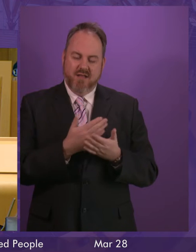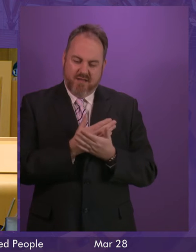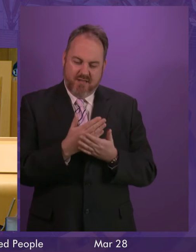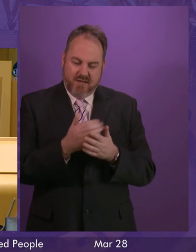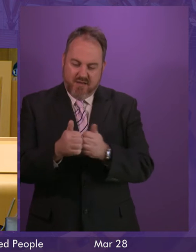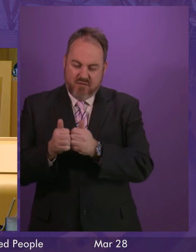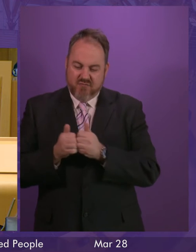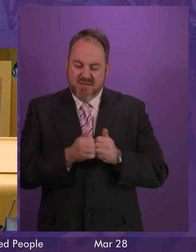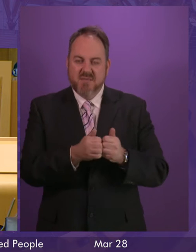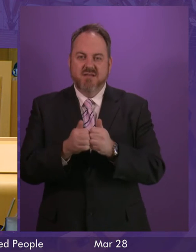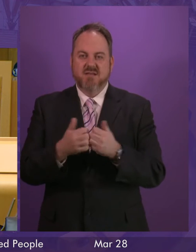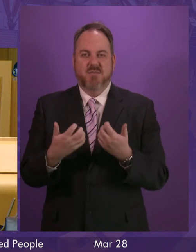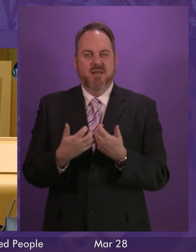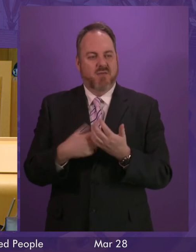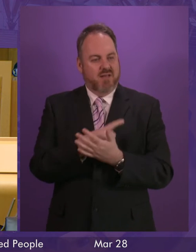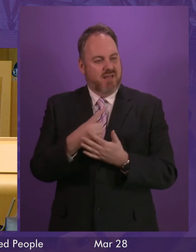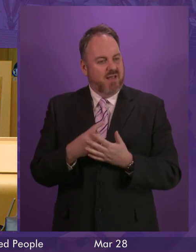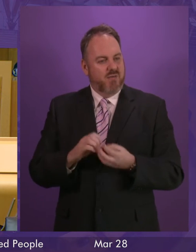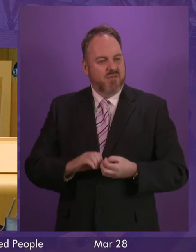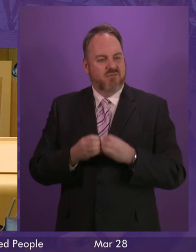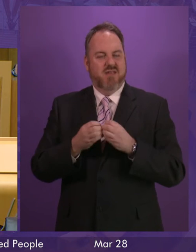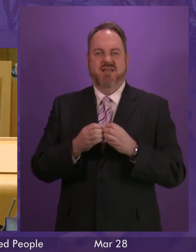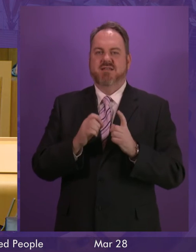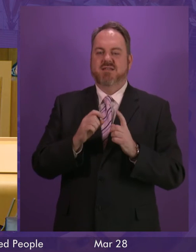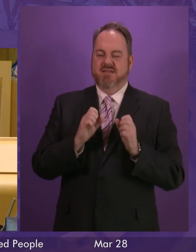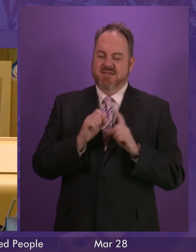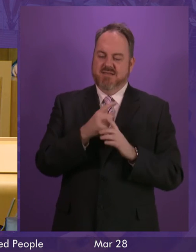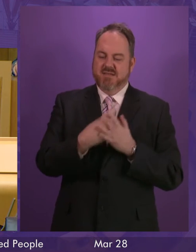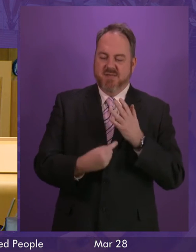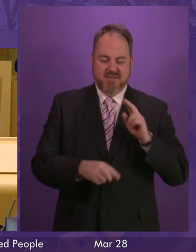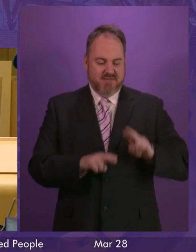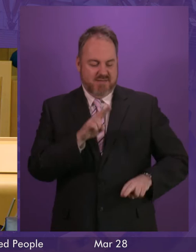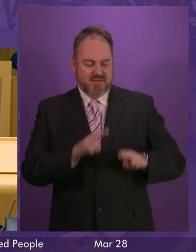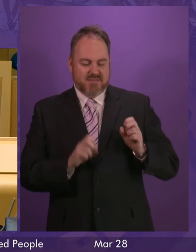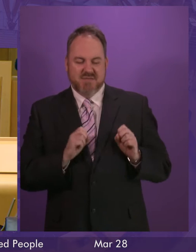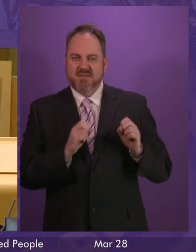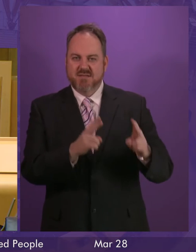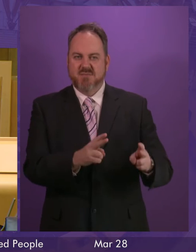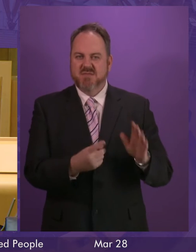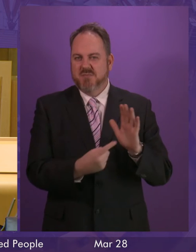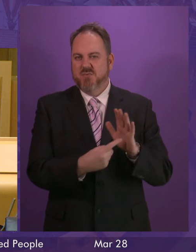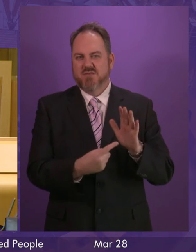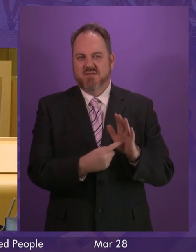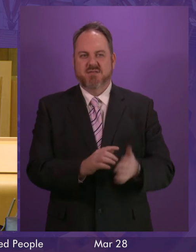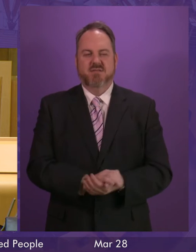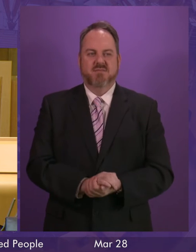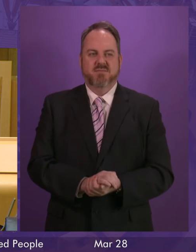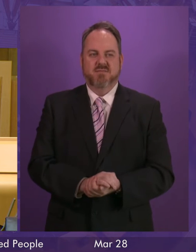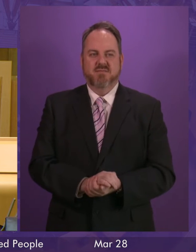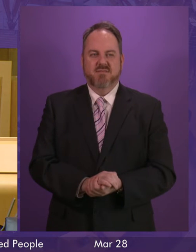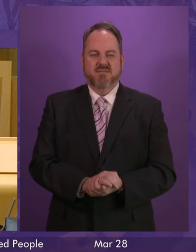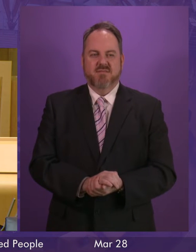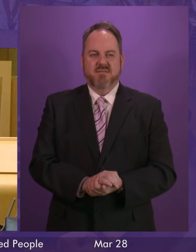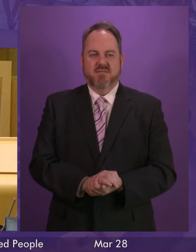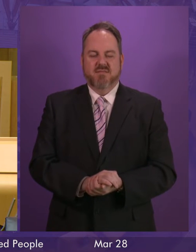how disability assistance should be assessed and how it should be worked, how it should work, and